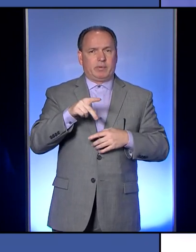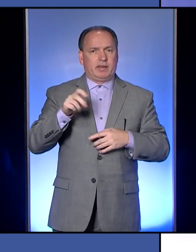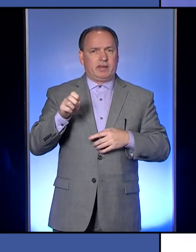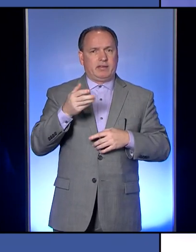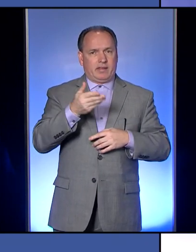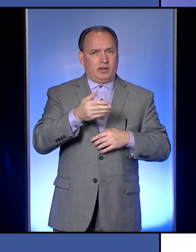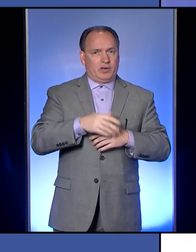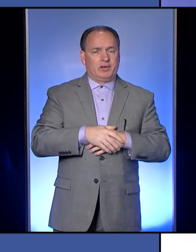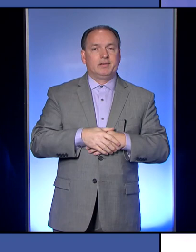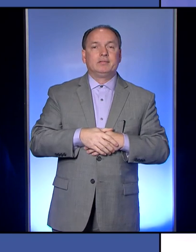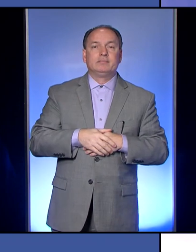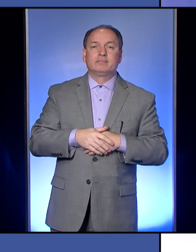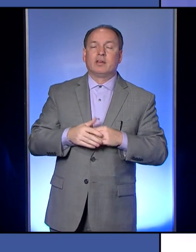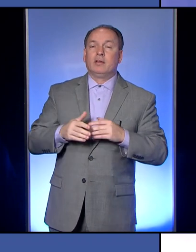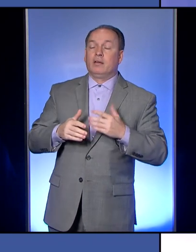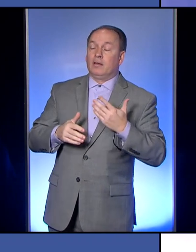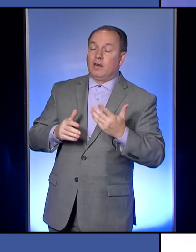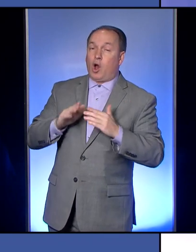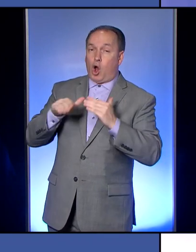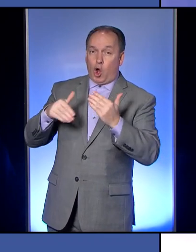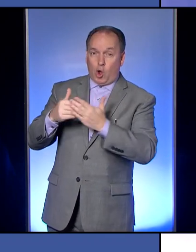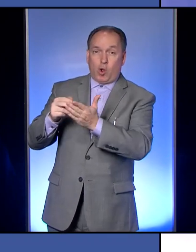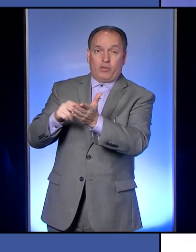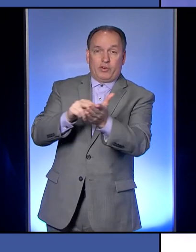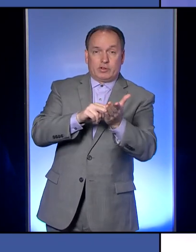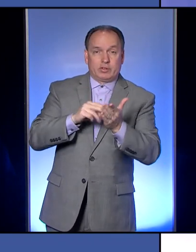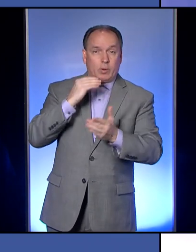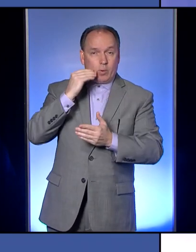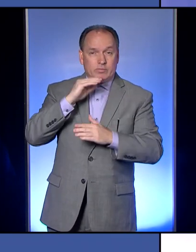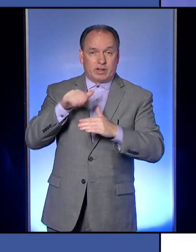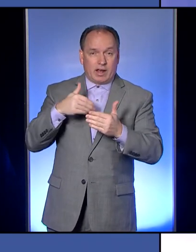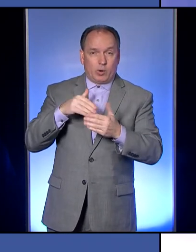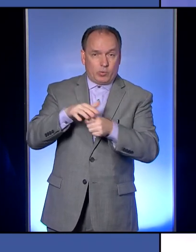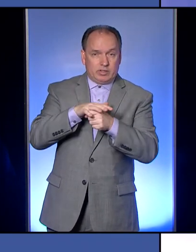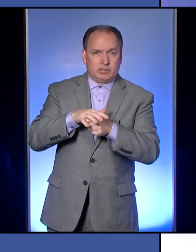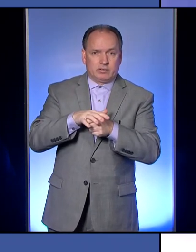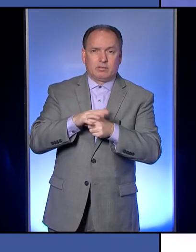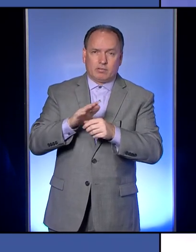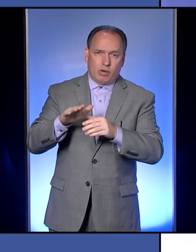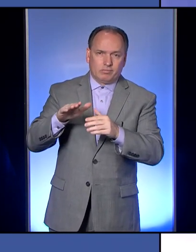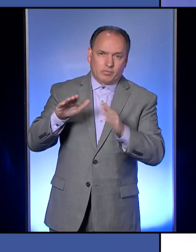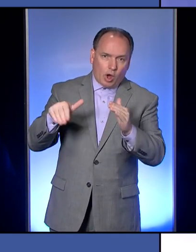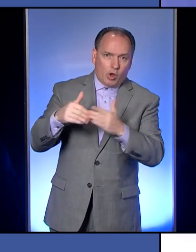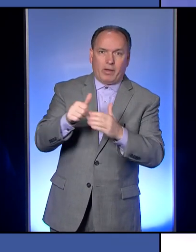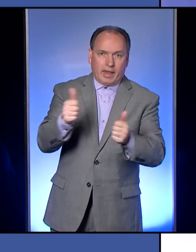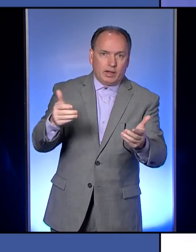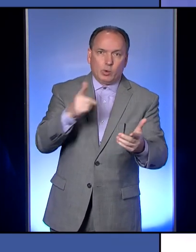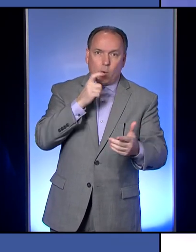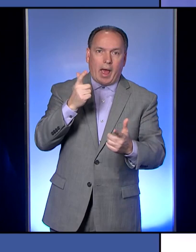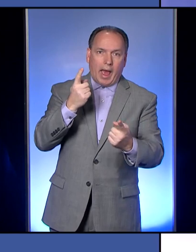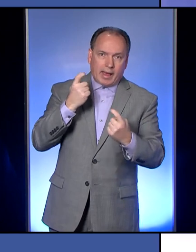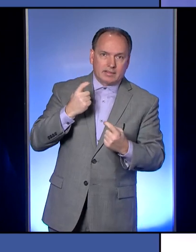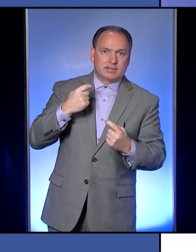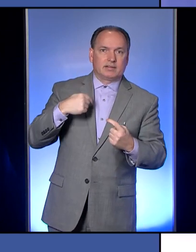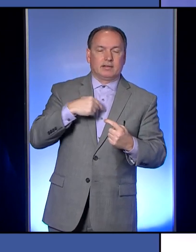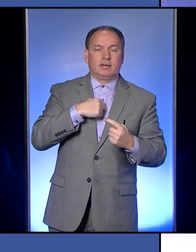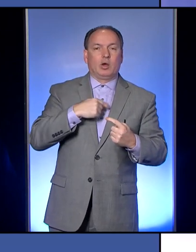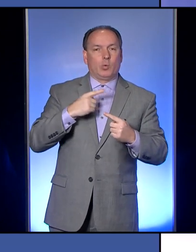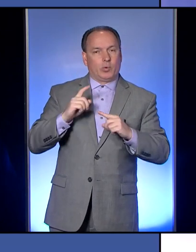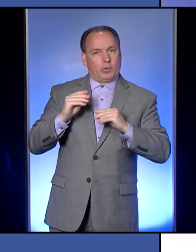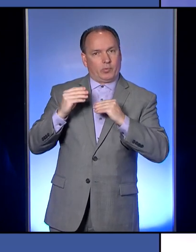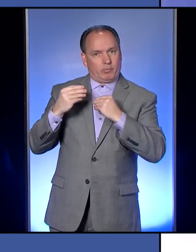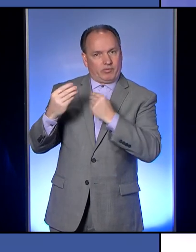there? All of the nursing homes in our region were, well, I shouldn't say all, but any of them that asked were given